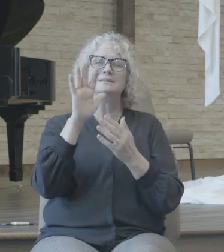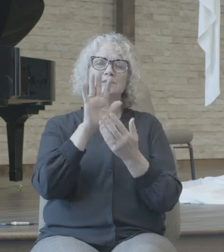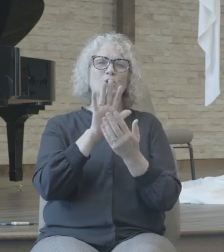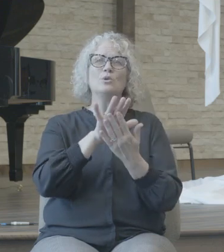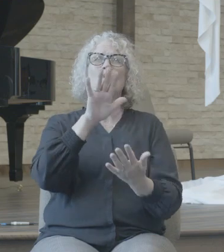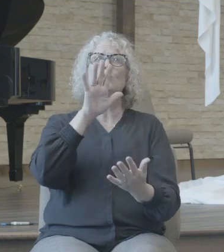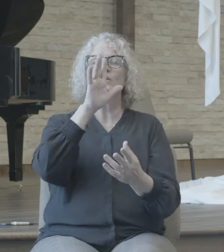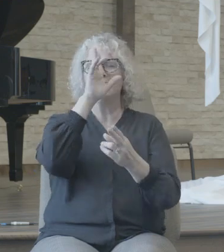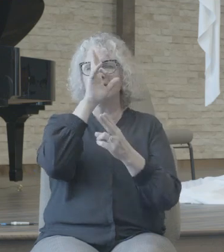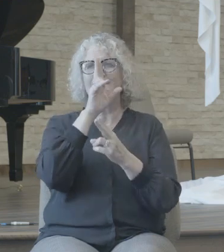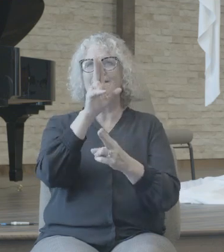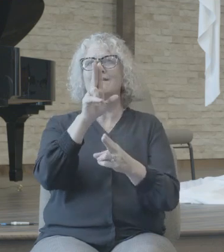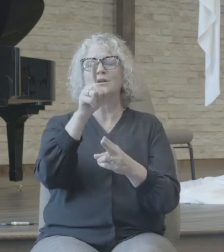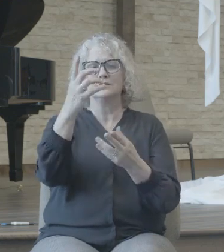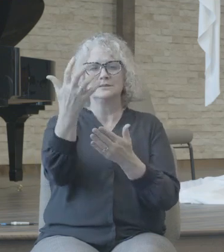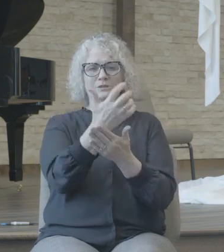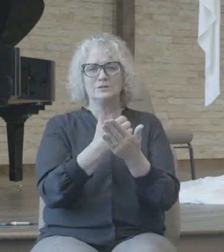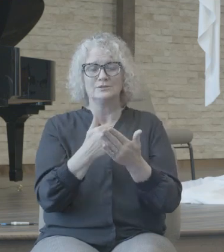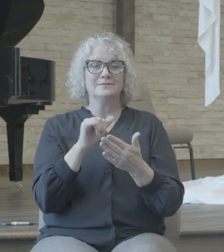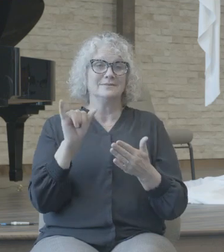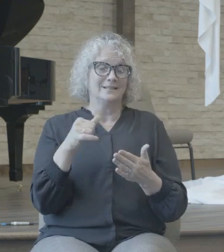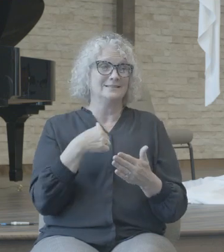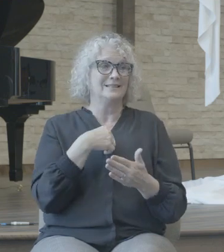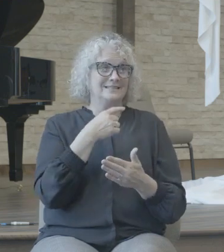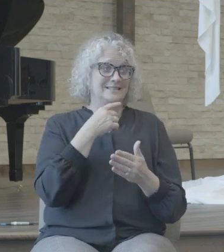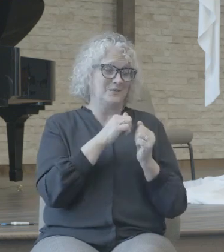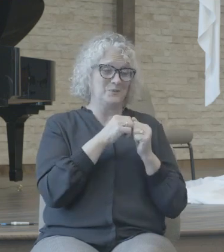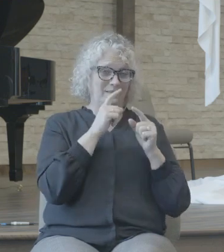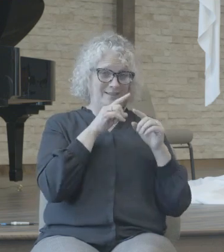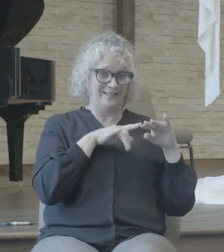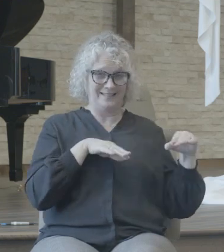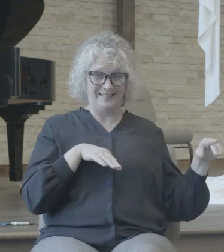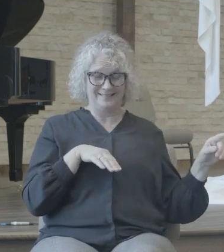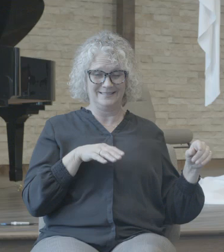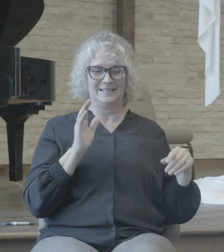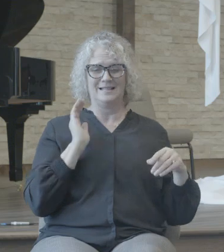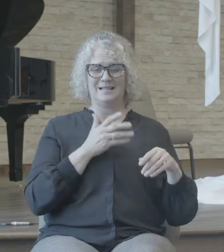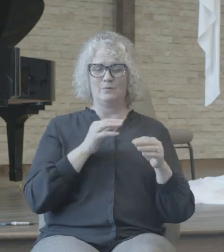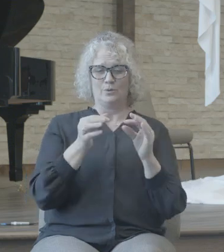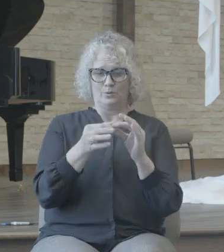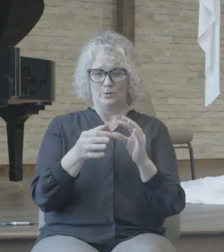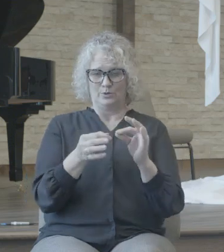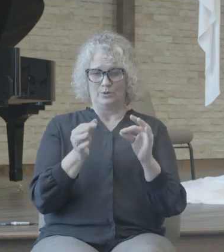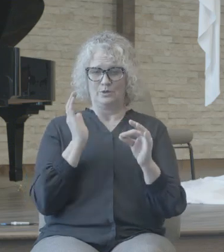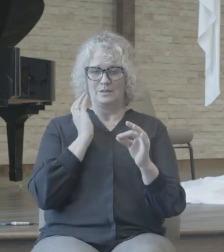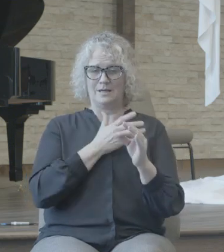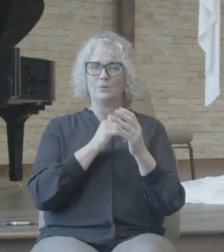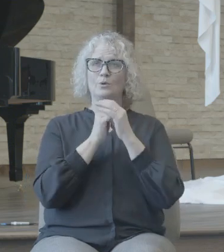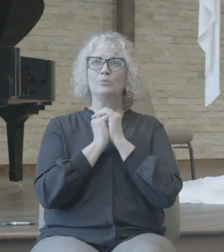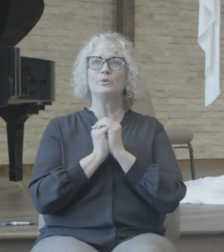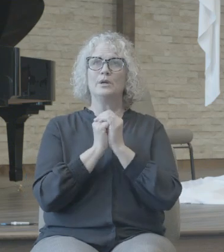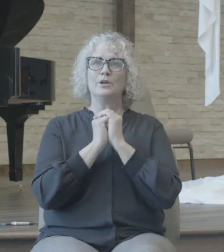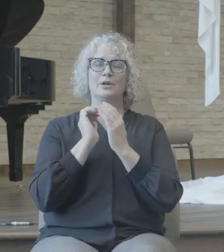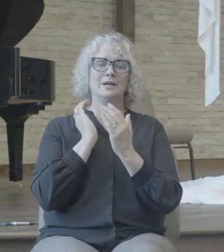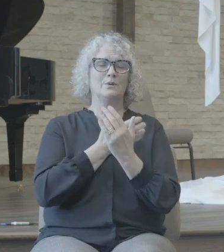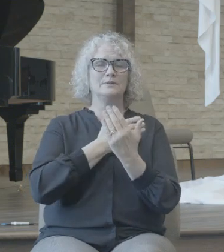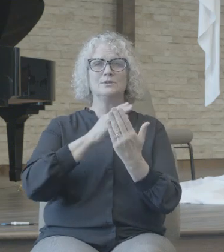that He deserves, as I said with the kids, with our words, with our prayers, and with our